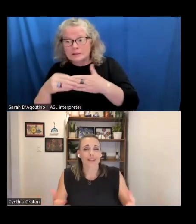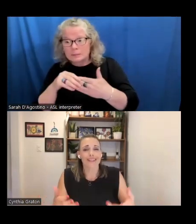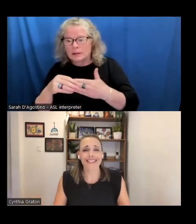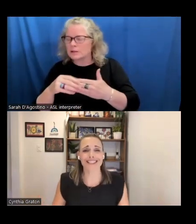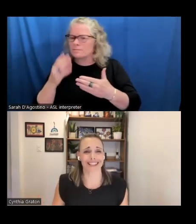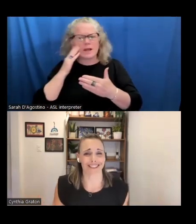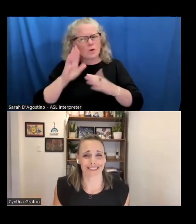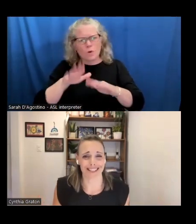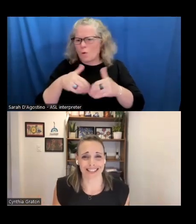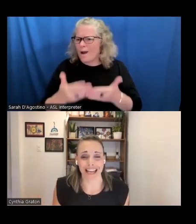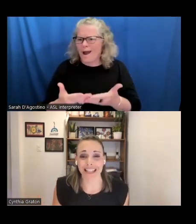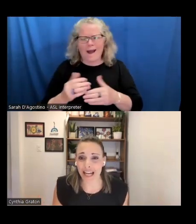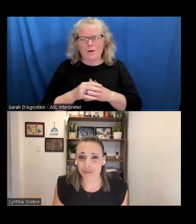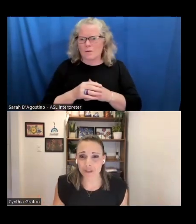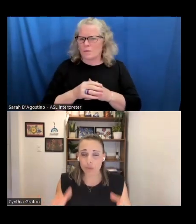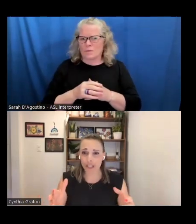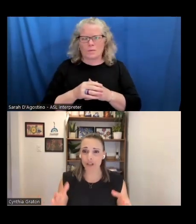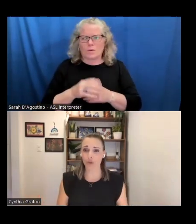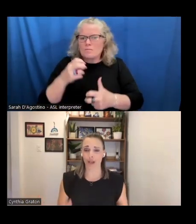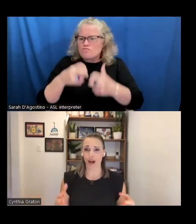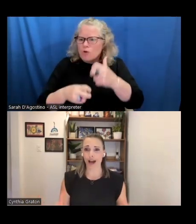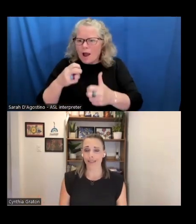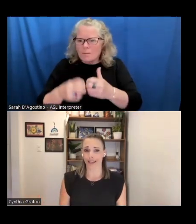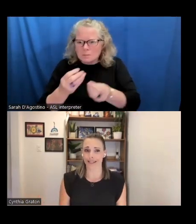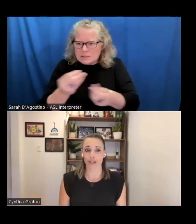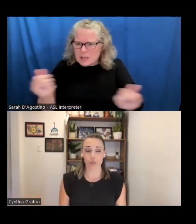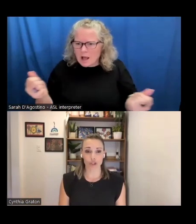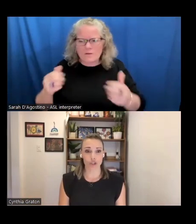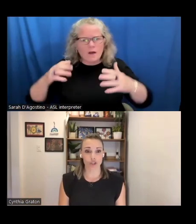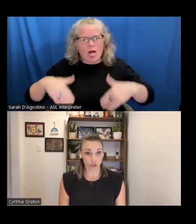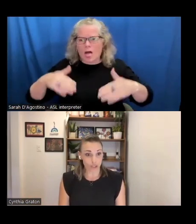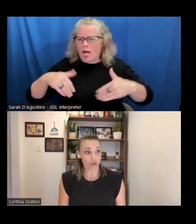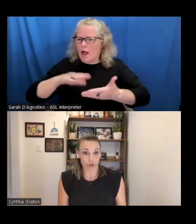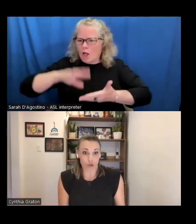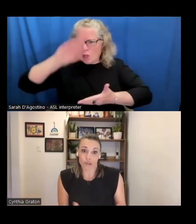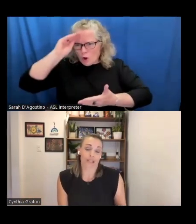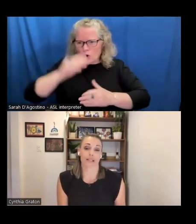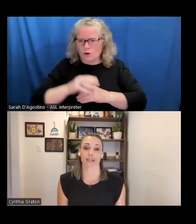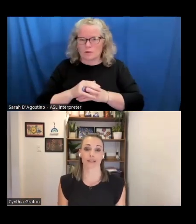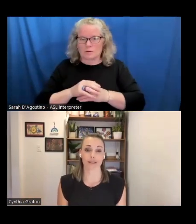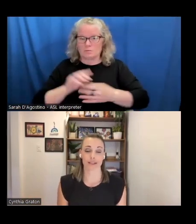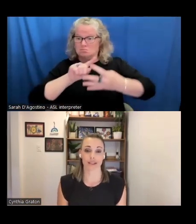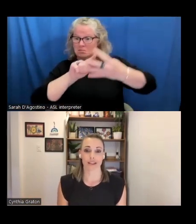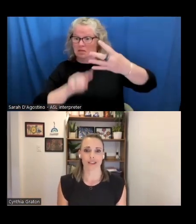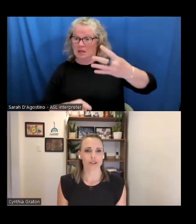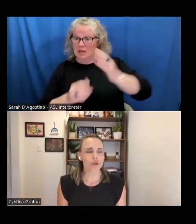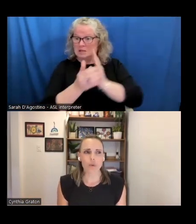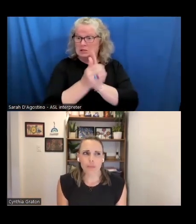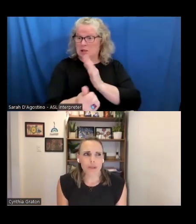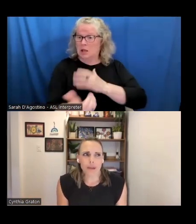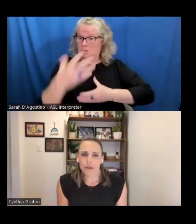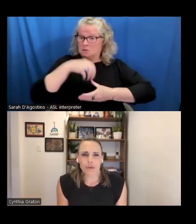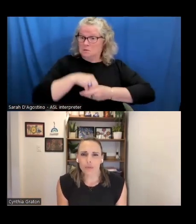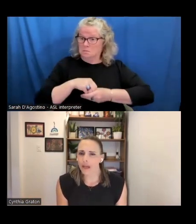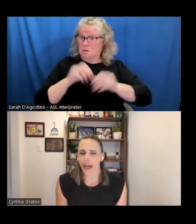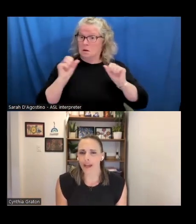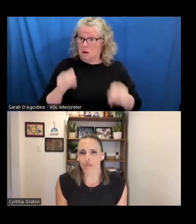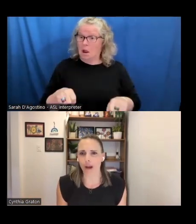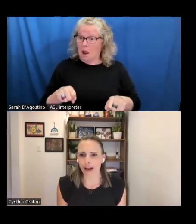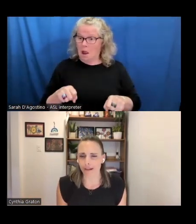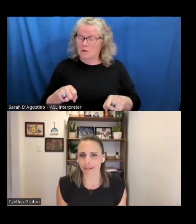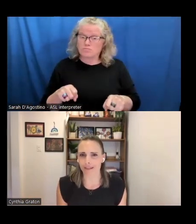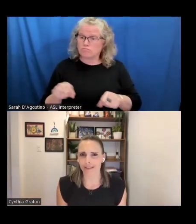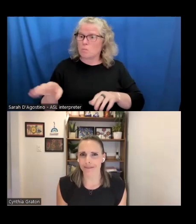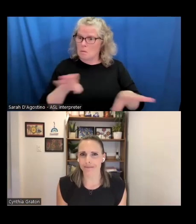good with these skills and life is putting you in a context in which you need to use these skills, you will be able to